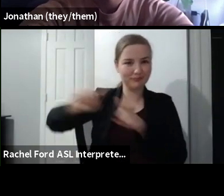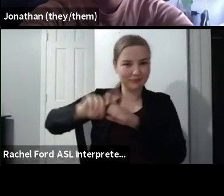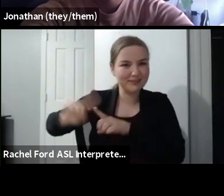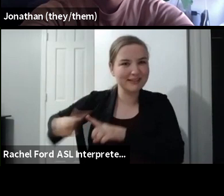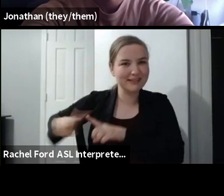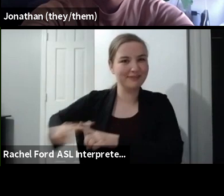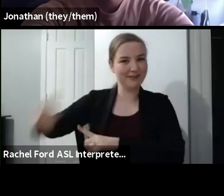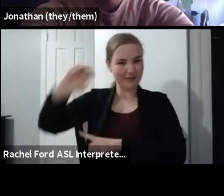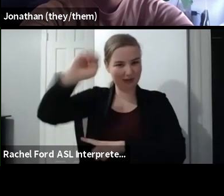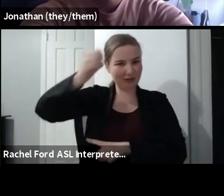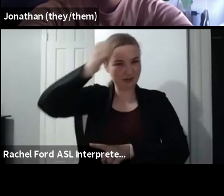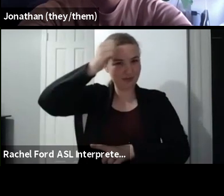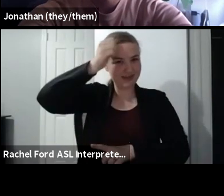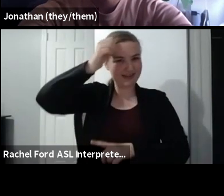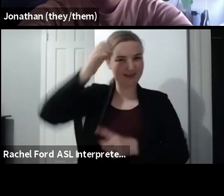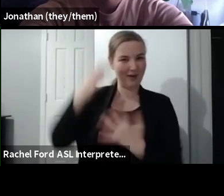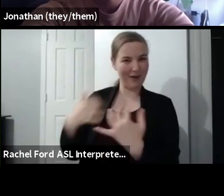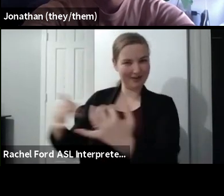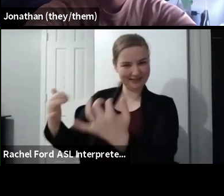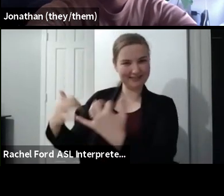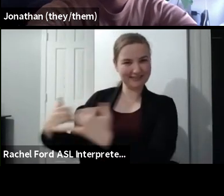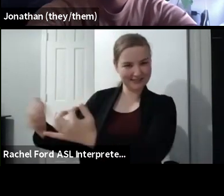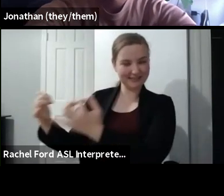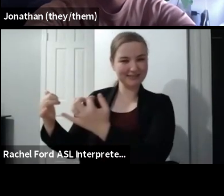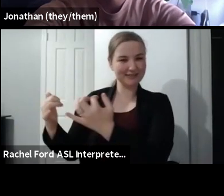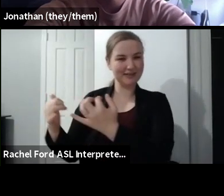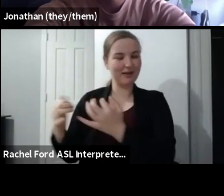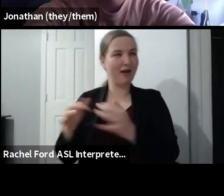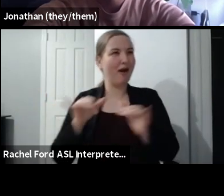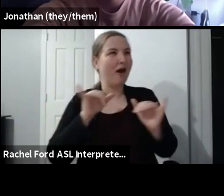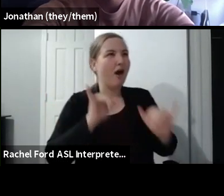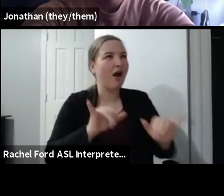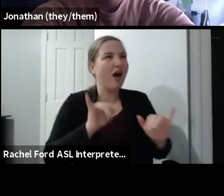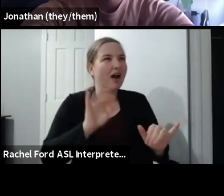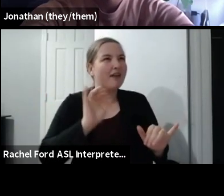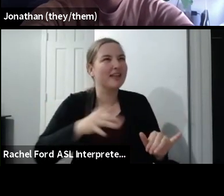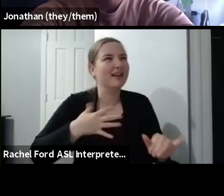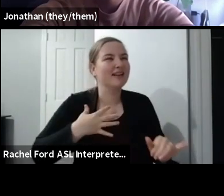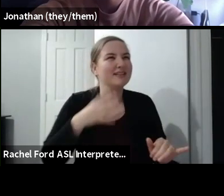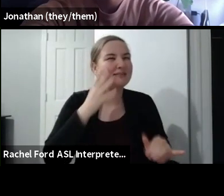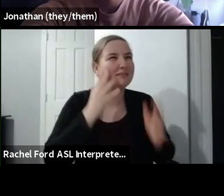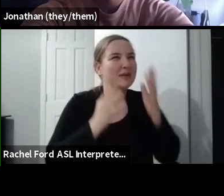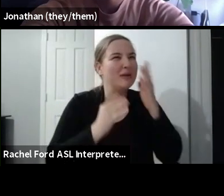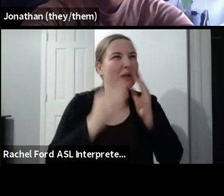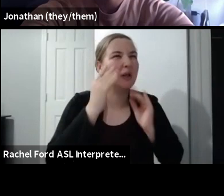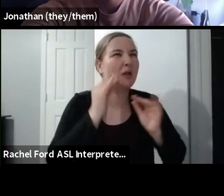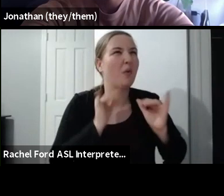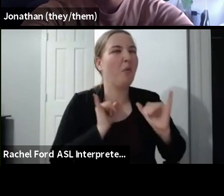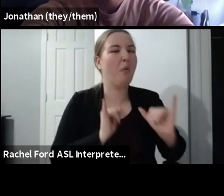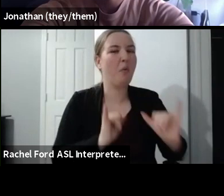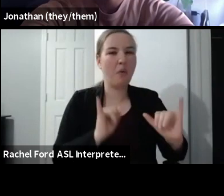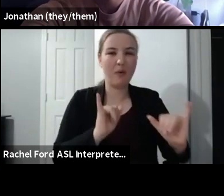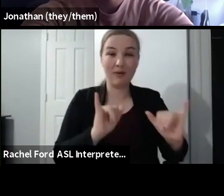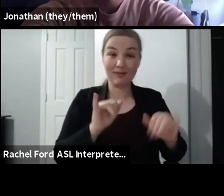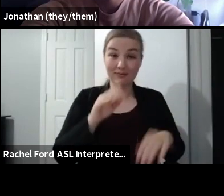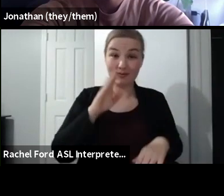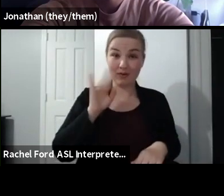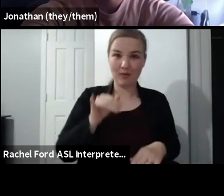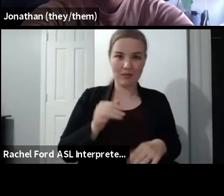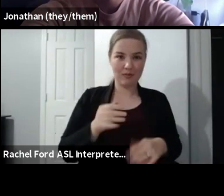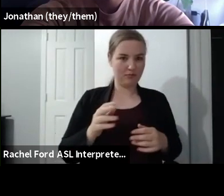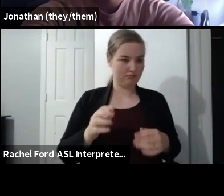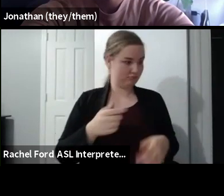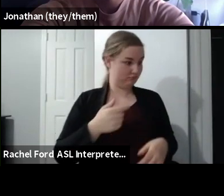culturally European audience, this experience that I grew up with Jamaica of like random people caring for